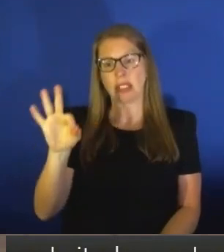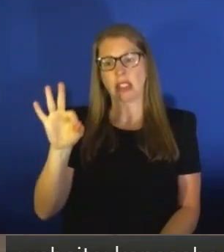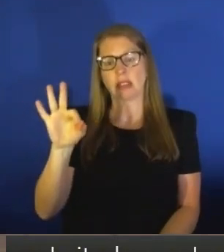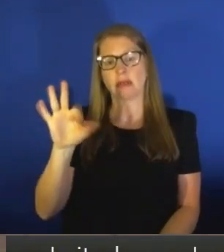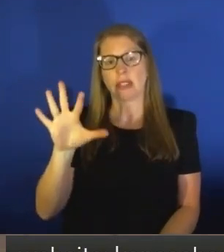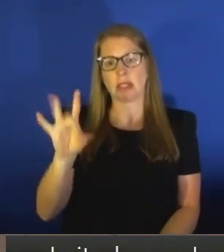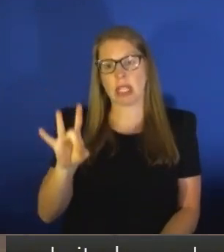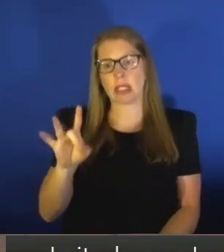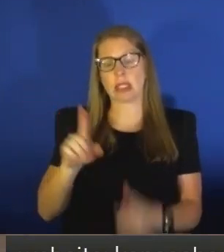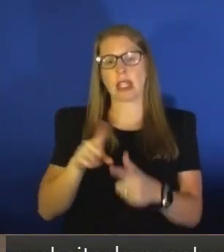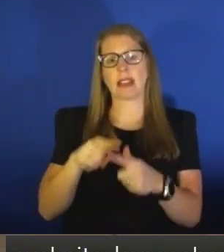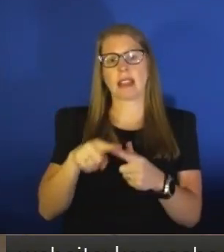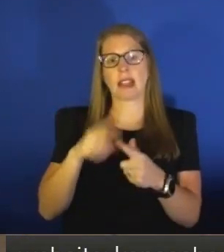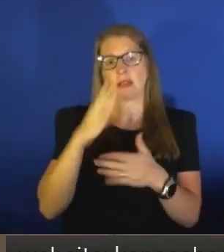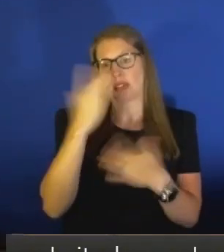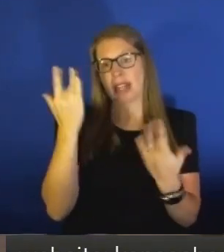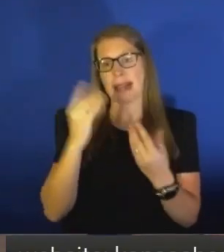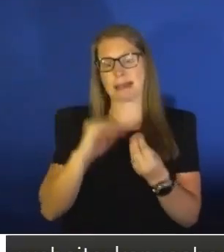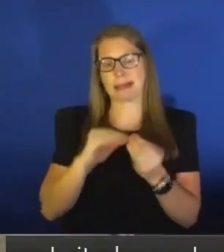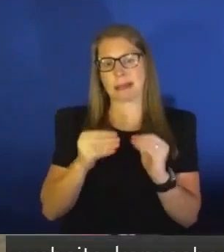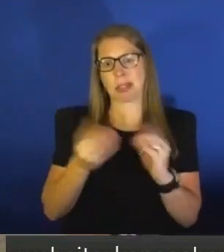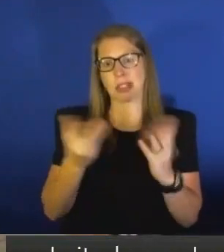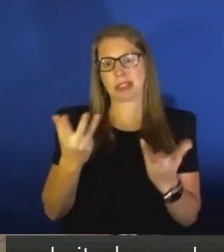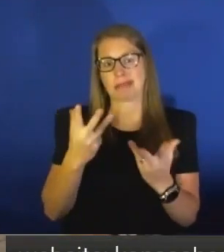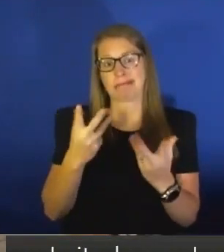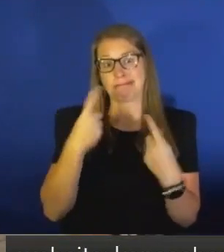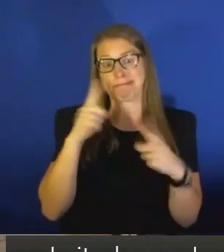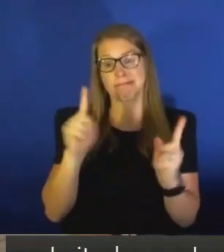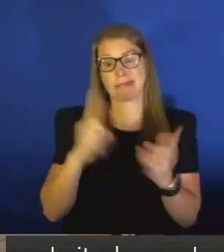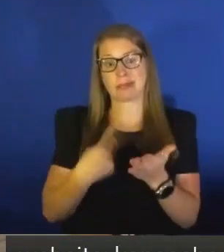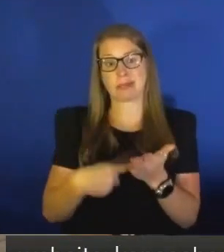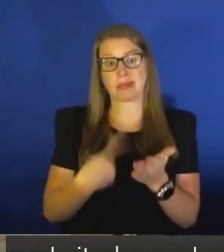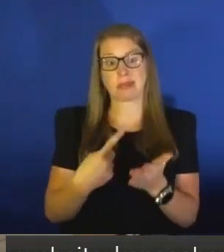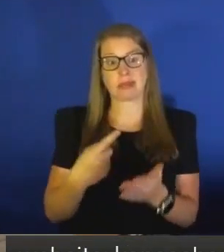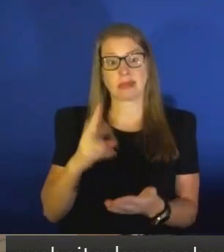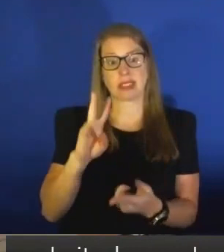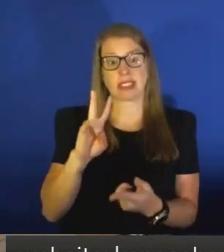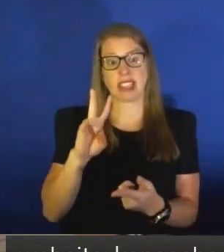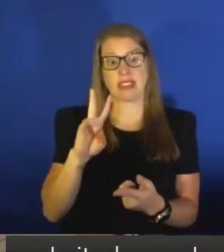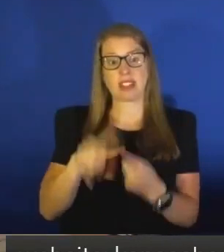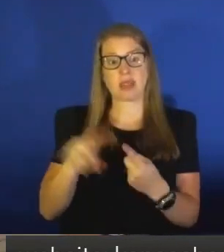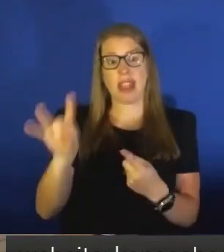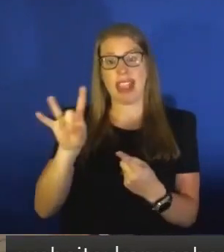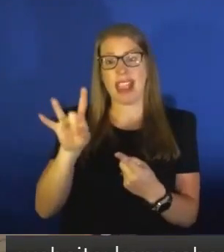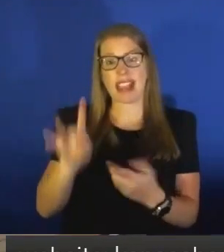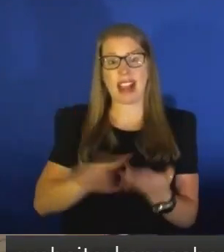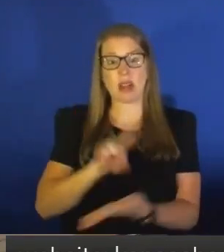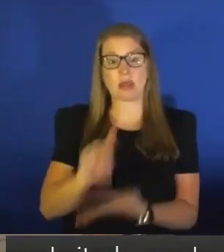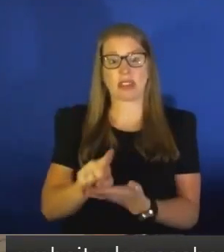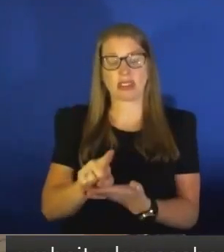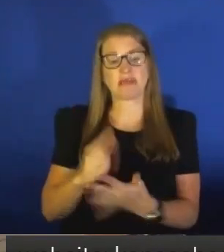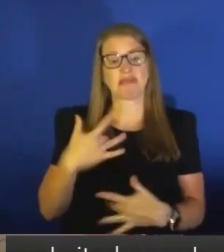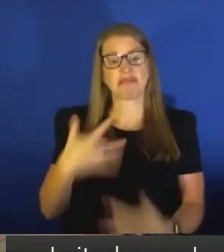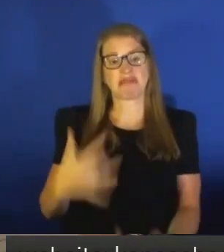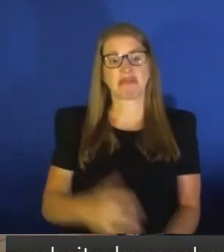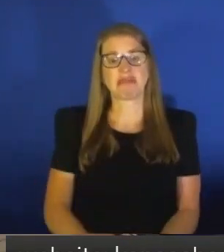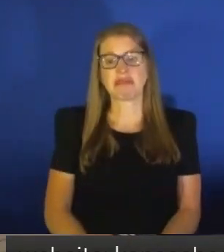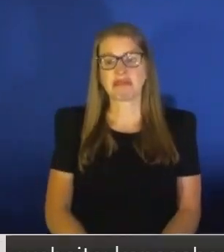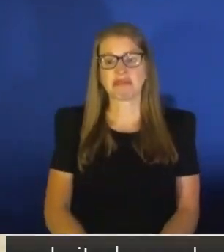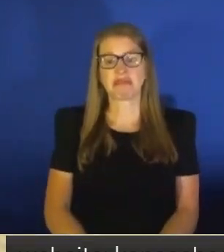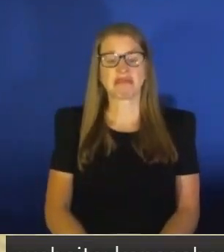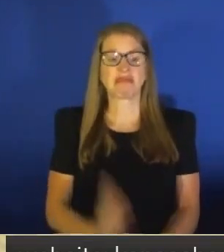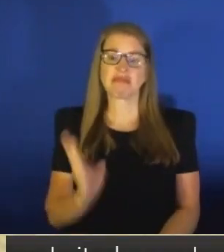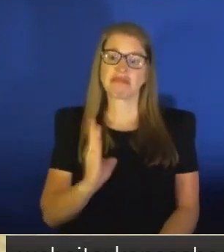I was on. And it seems to work sometimes. Probably like 7 to 8. Yeah, I'd say 7 to 8 is probably